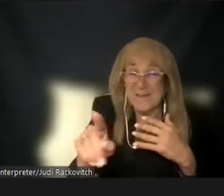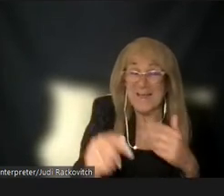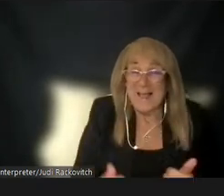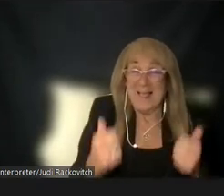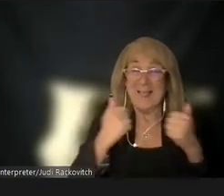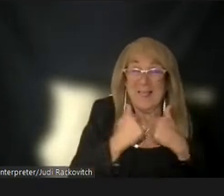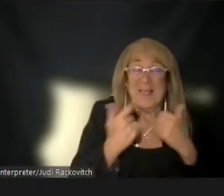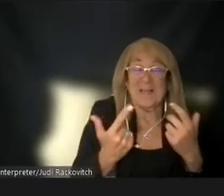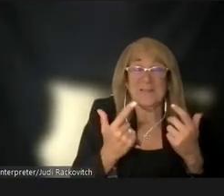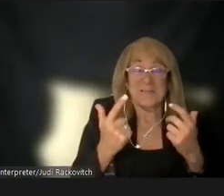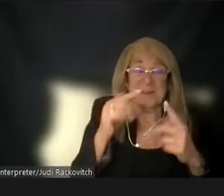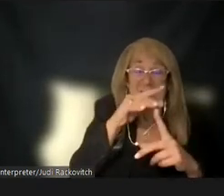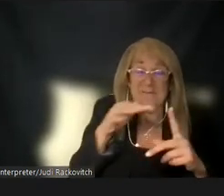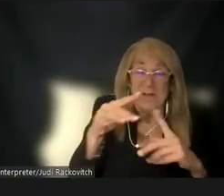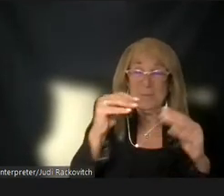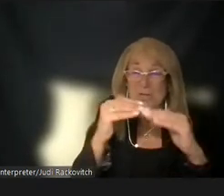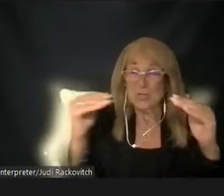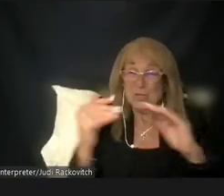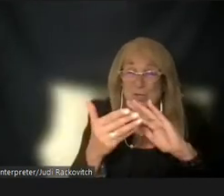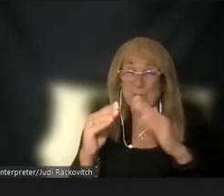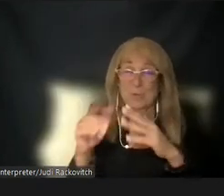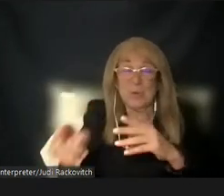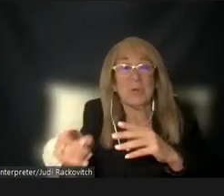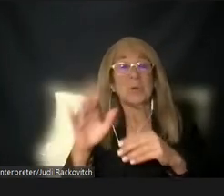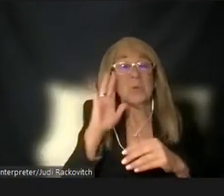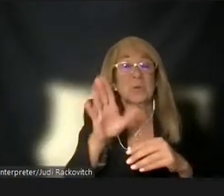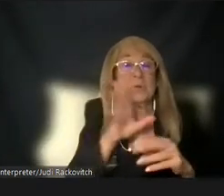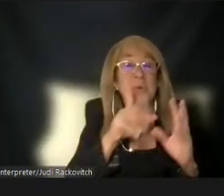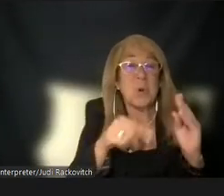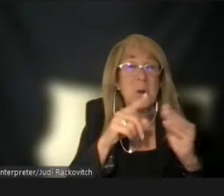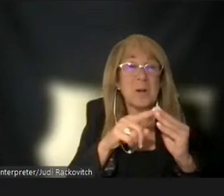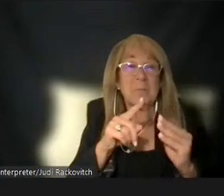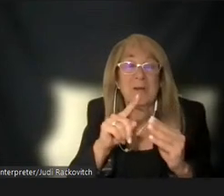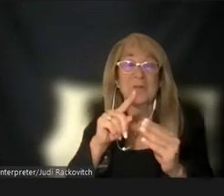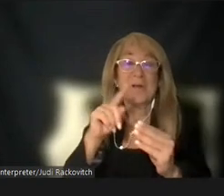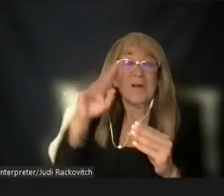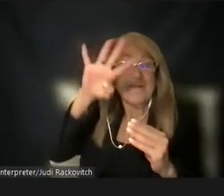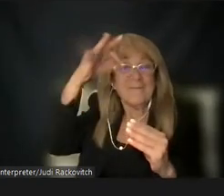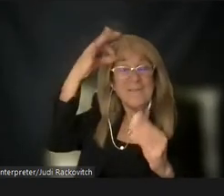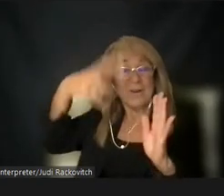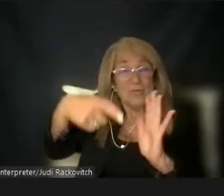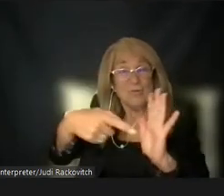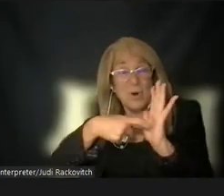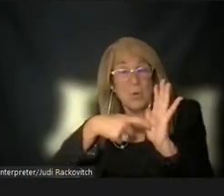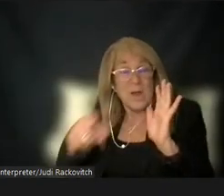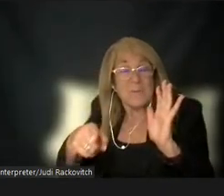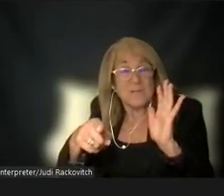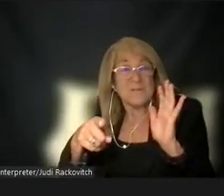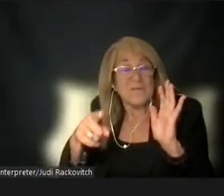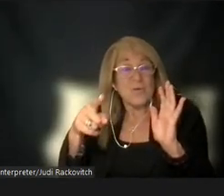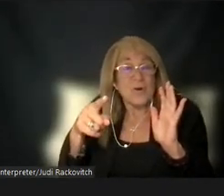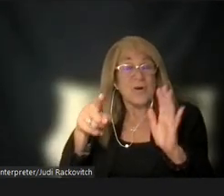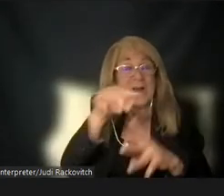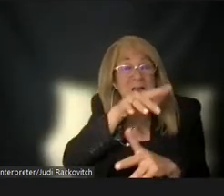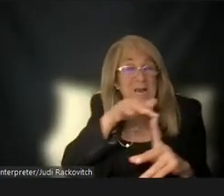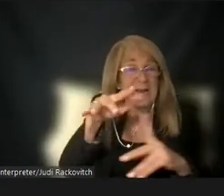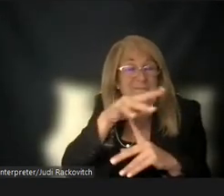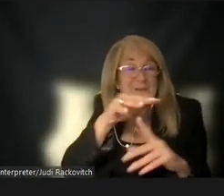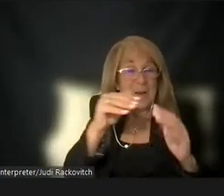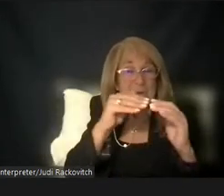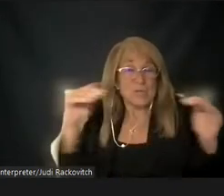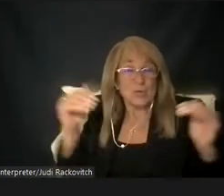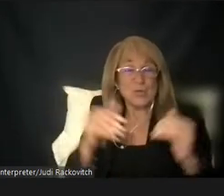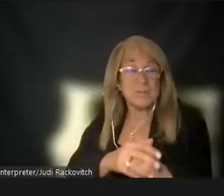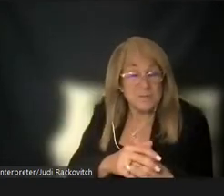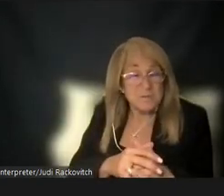justice communities, we're going to spend some time walking you through the federal requirements to address environmental justice and some of the tools we'll be using to engage with